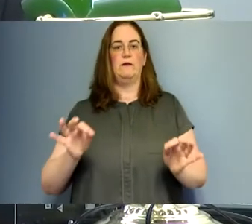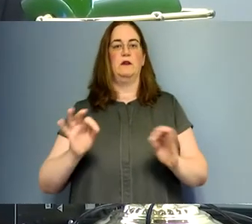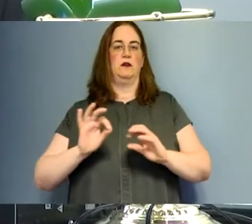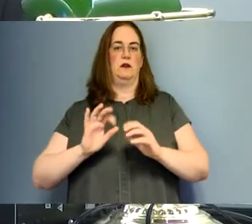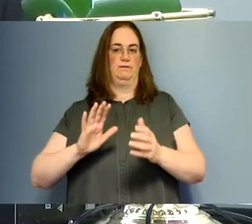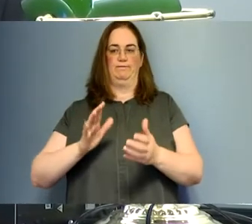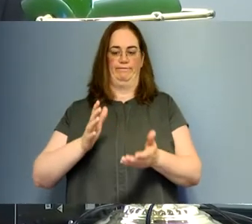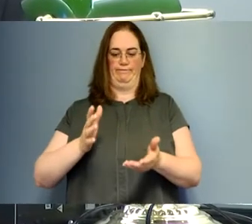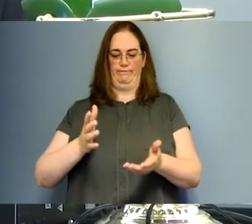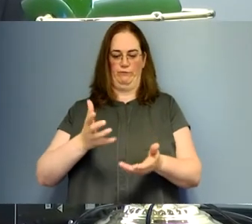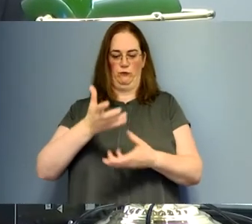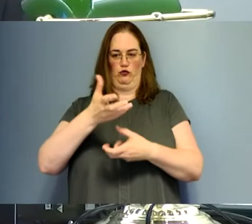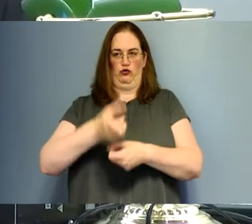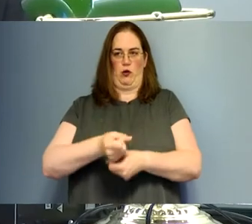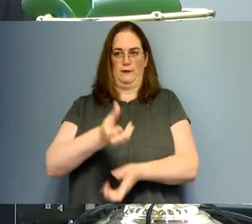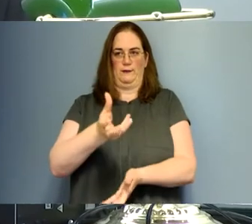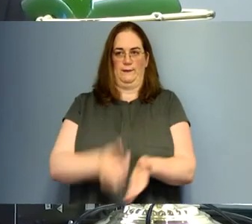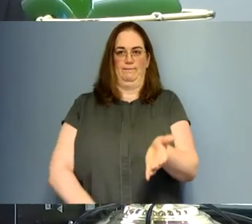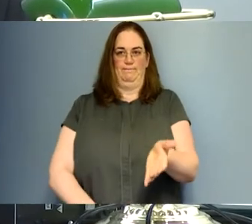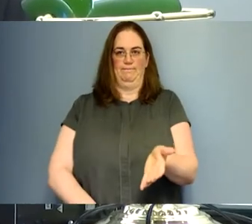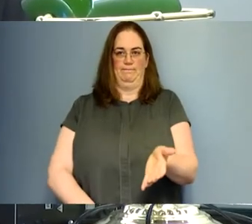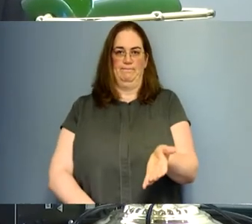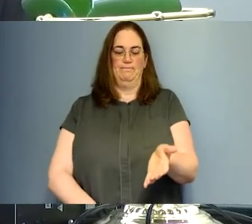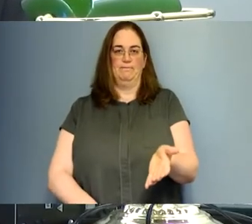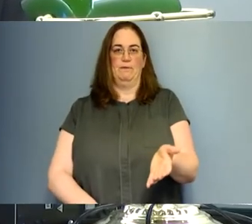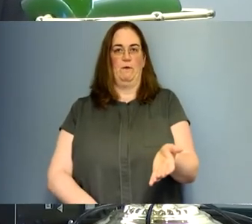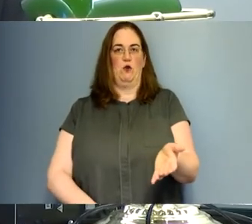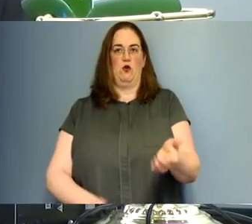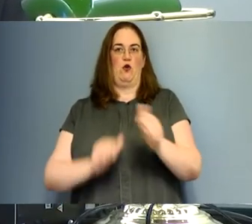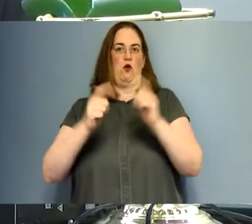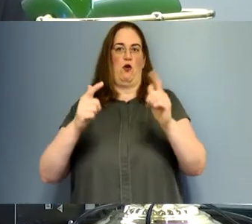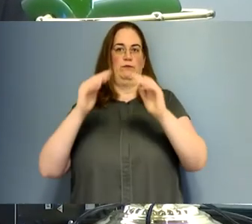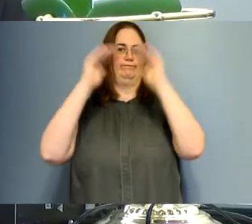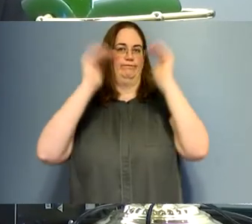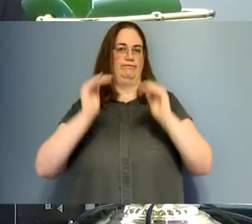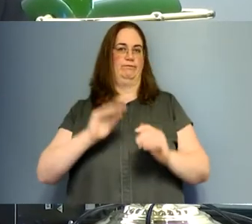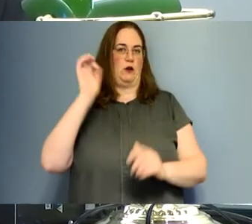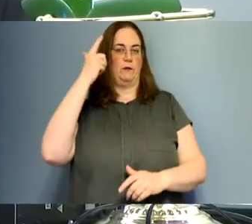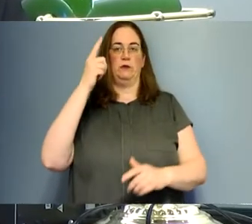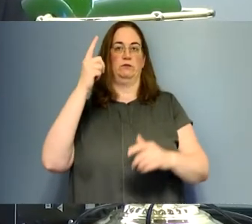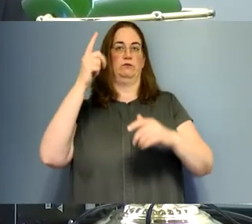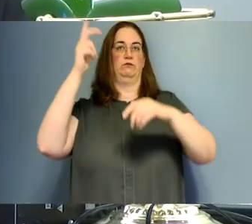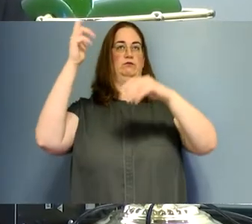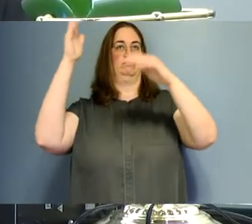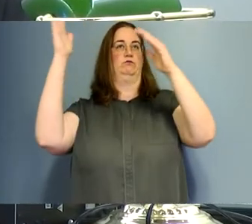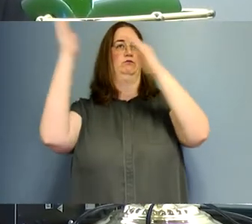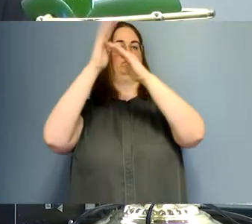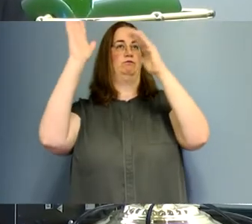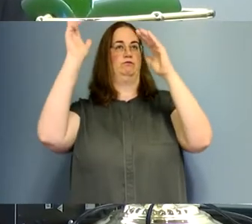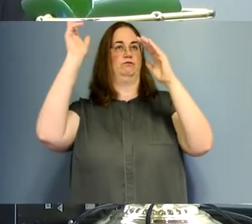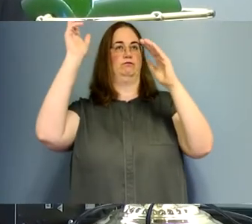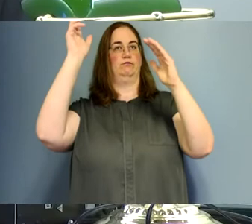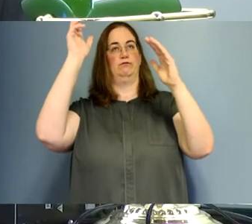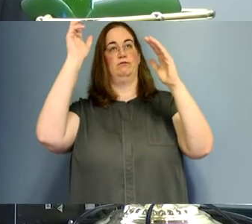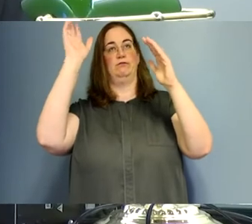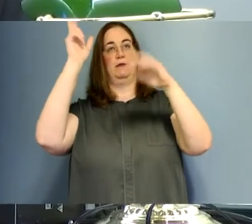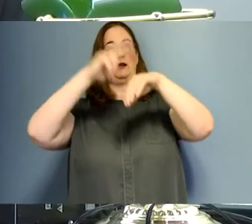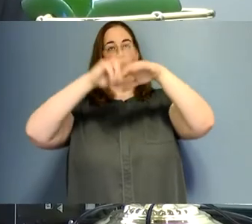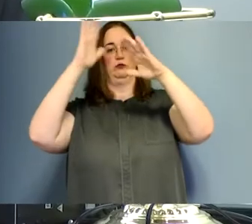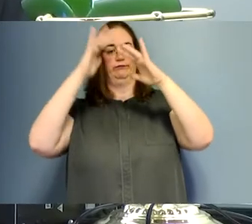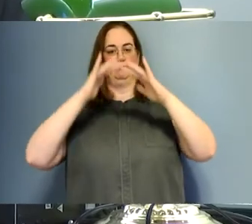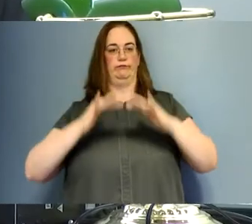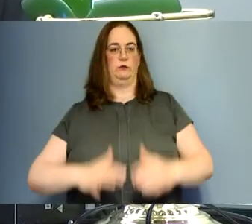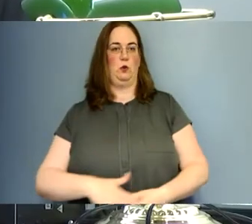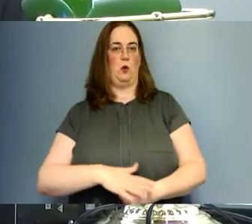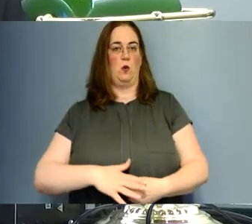trust up and down the board, you know, from local government up to national government. The problem with those